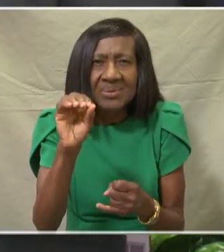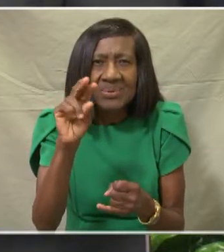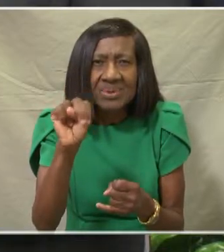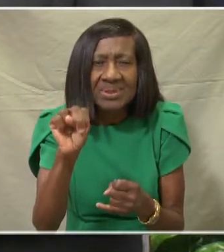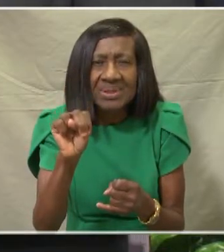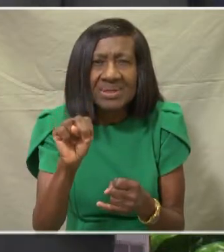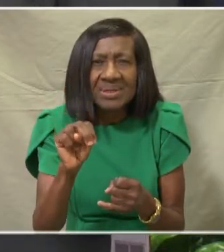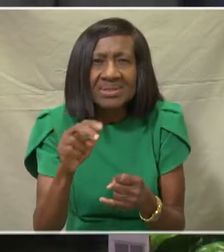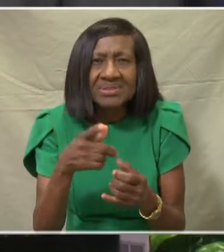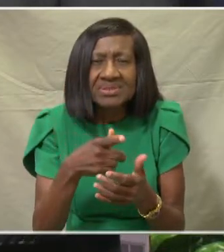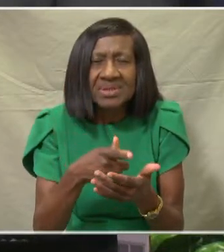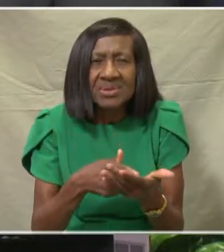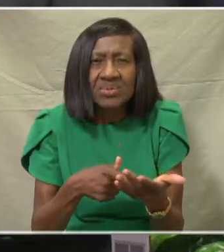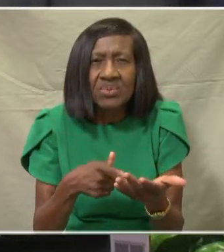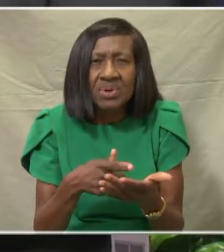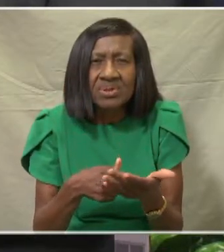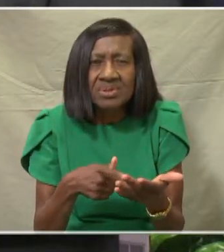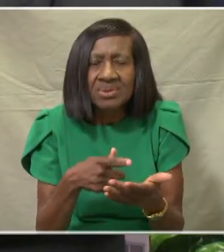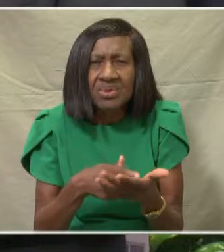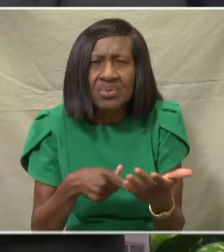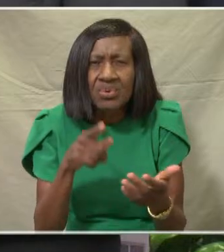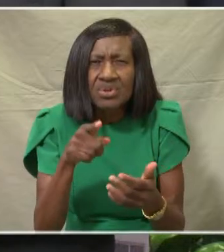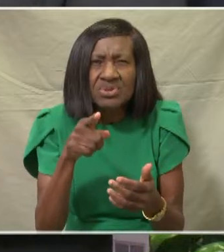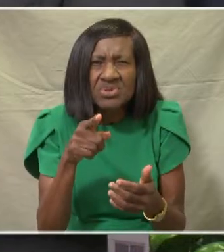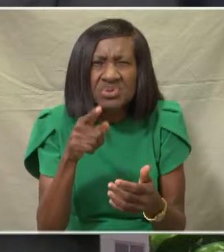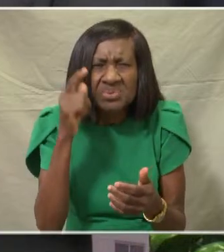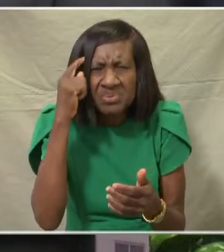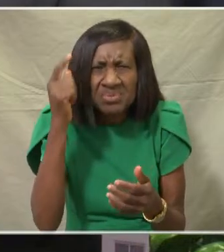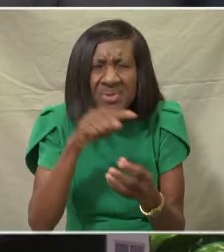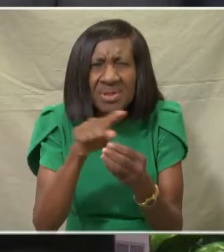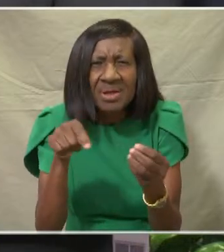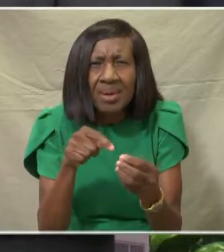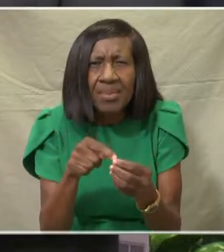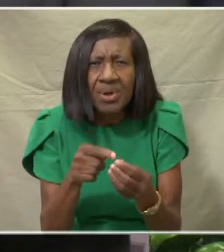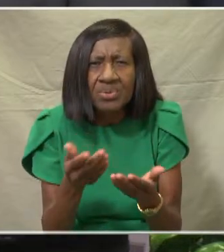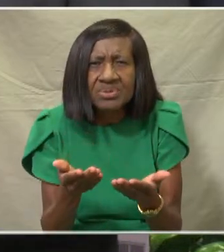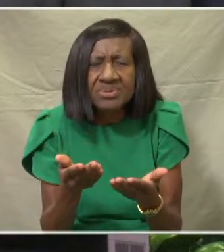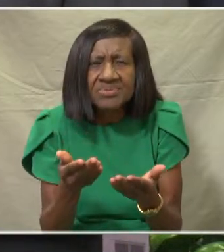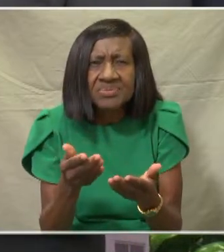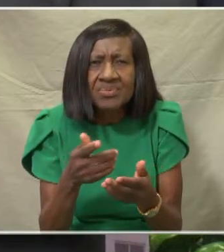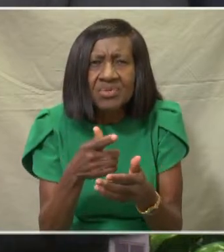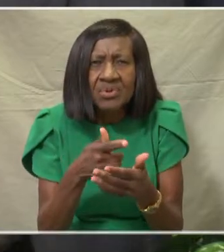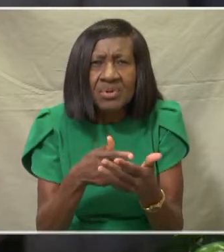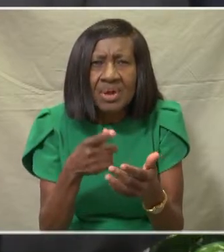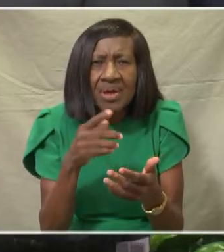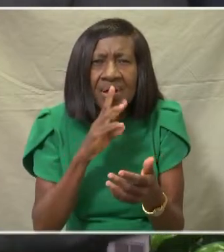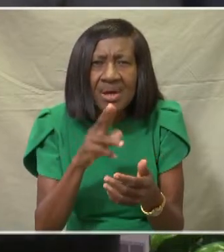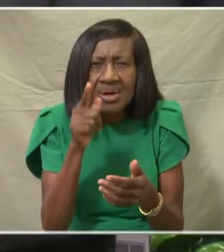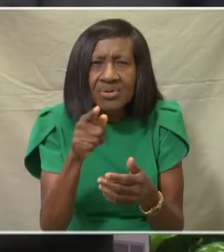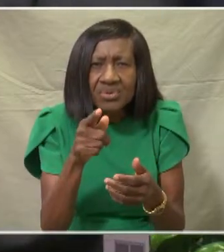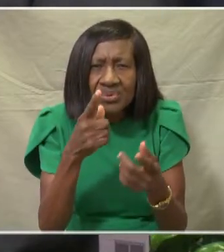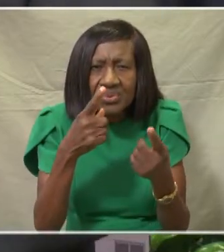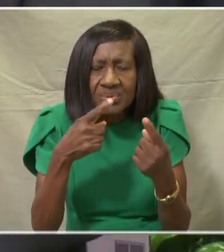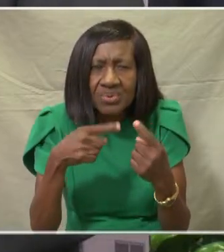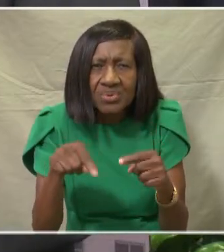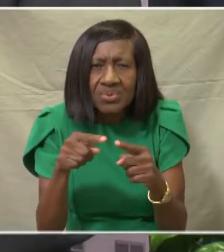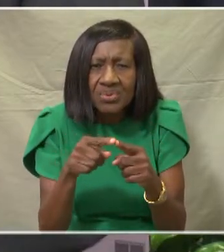jump out at you or you're overly concerned with? And if so, will you be paying attention to see if they're still